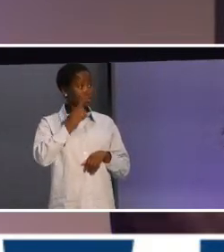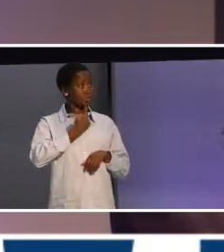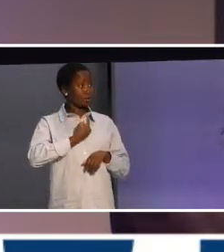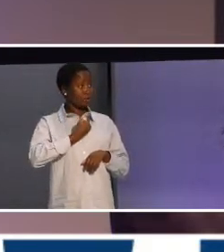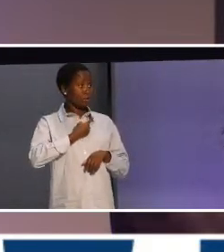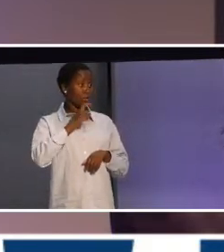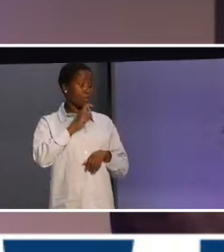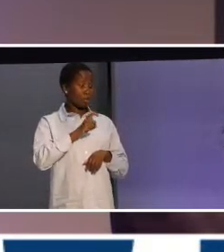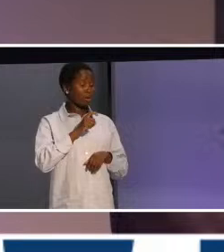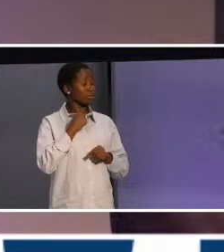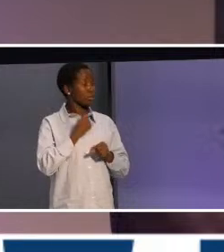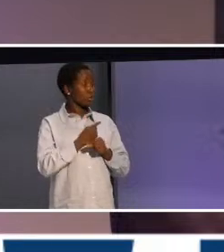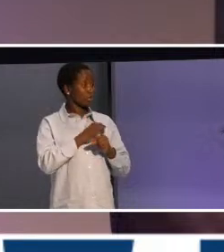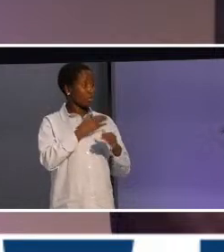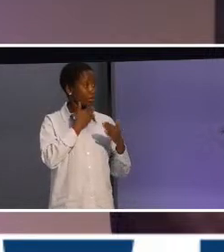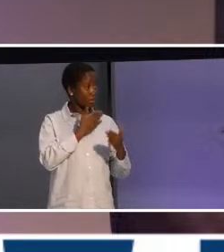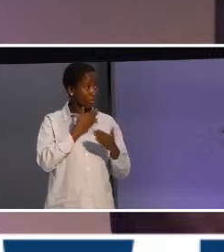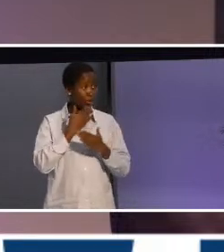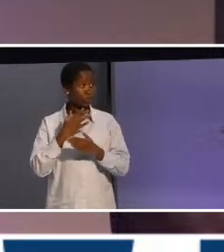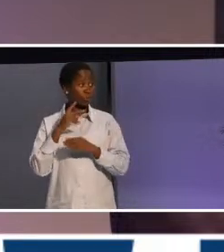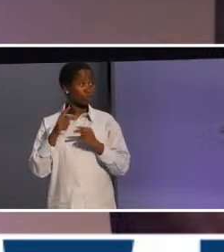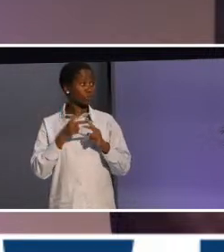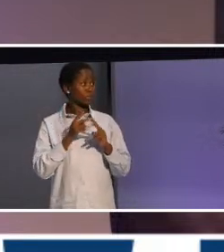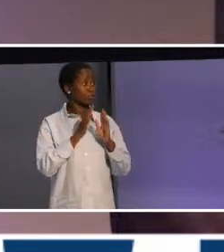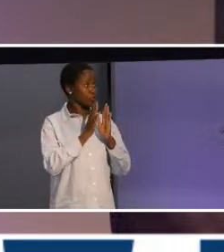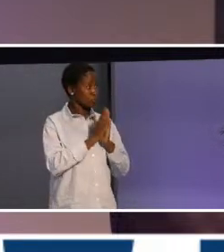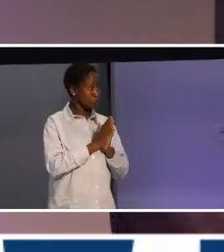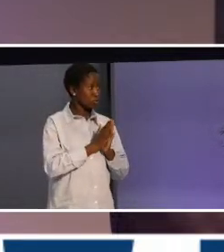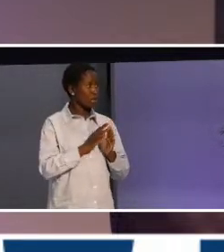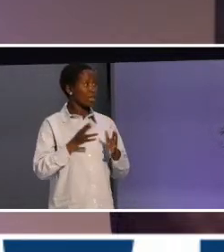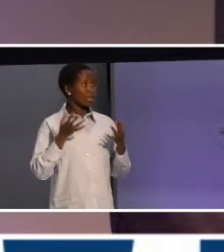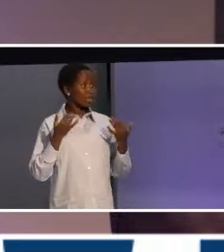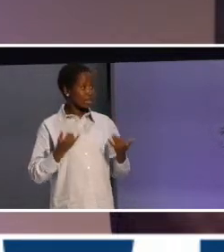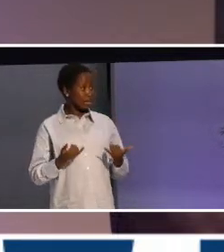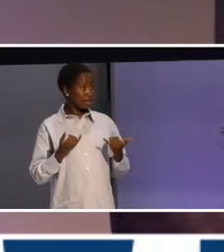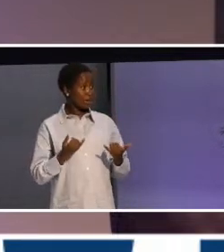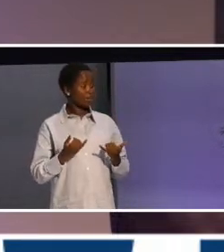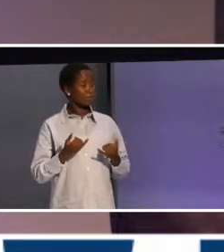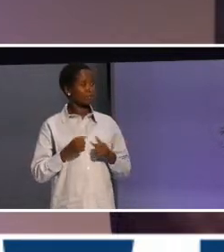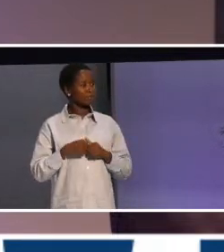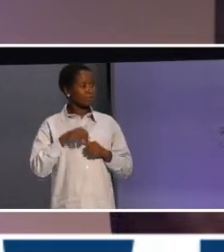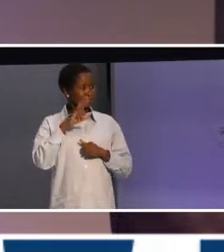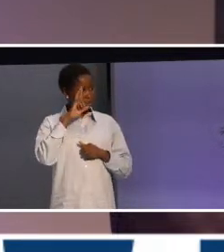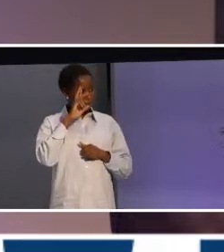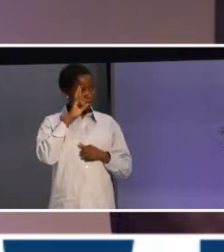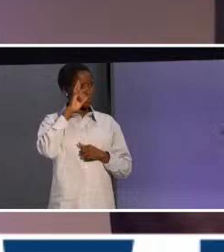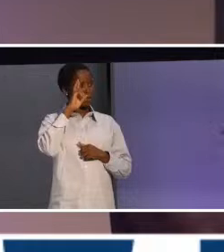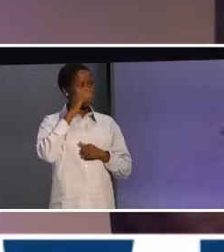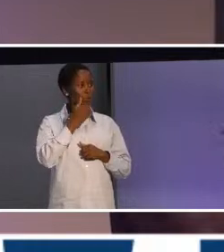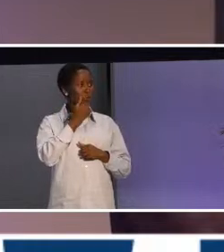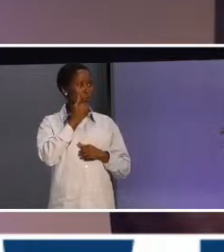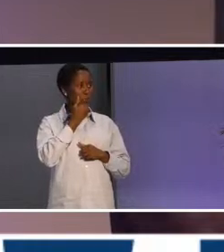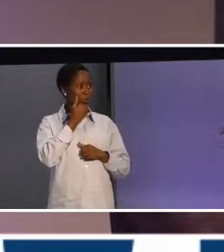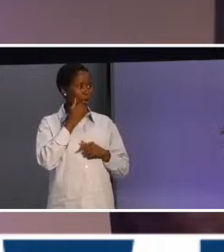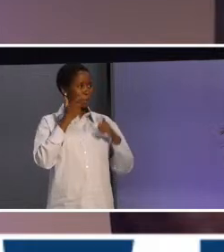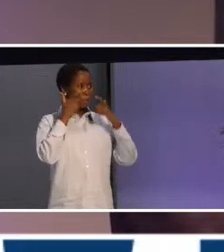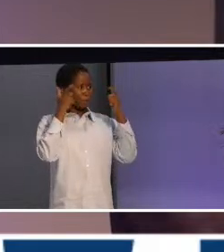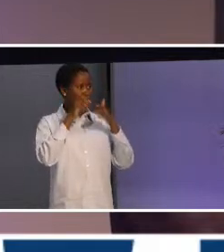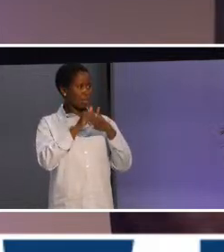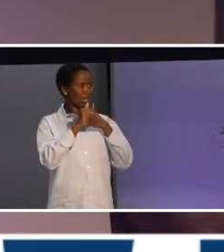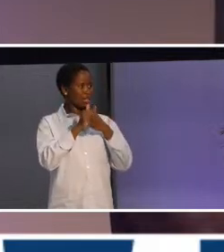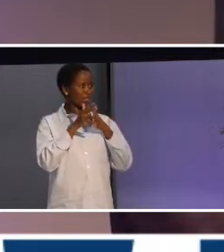democracy. At this juncture, I am reminded of what great leader of all times, Nelson Mandela, spoke